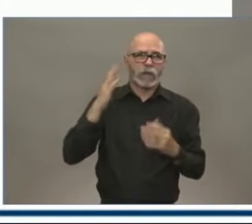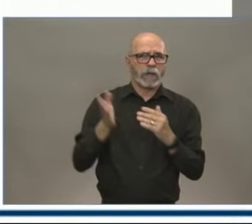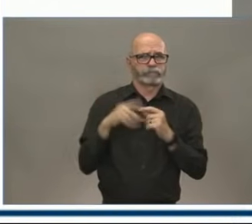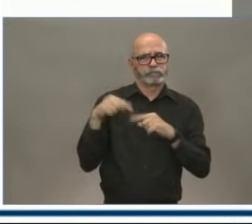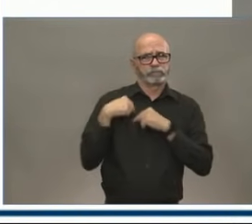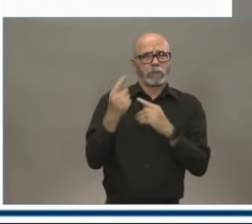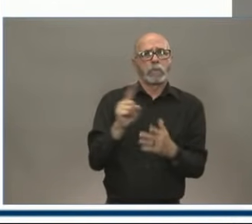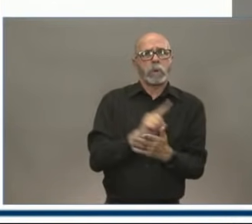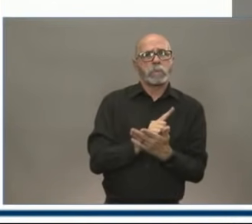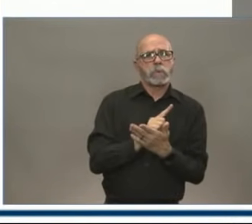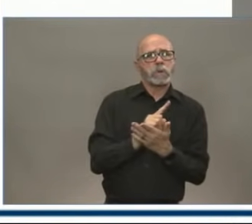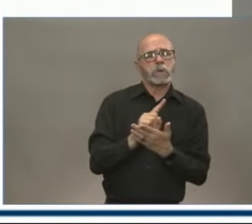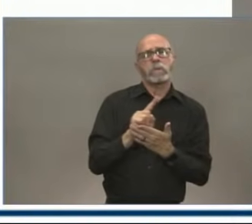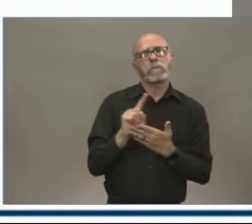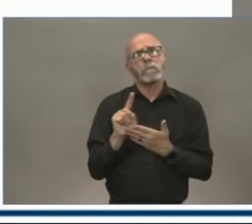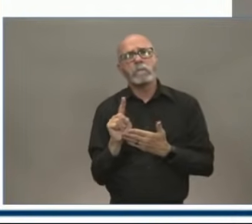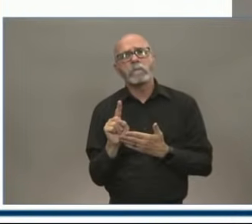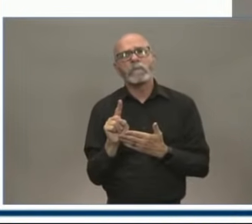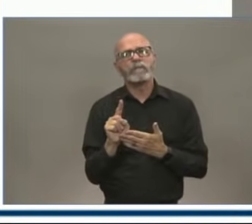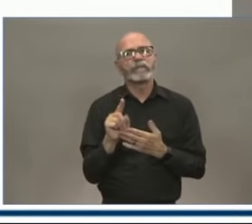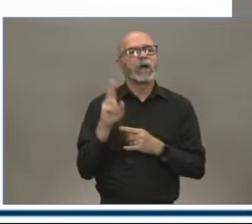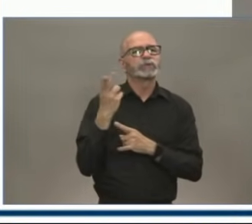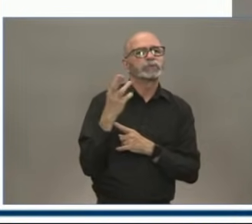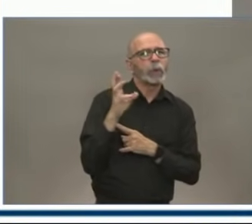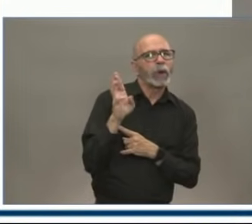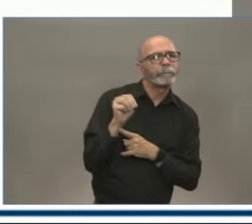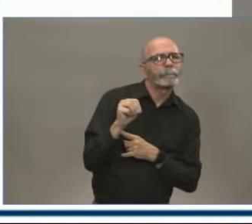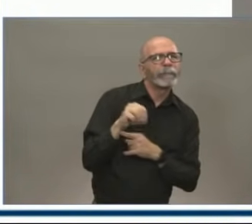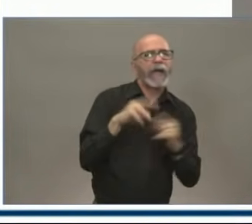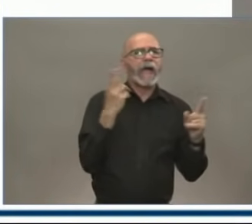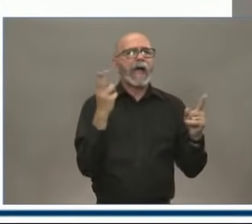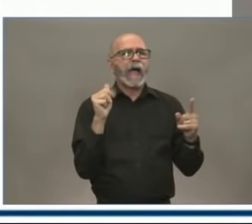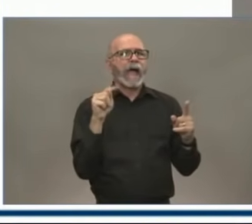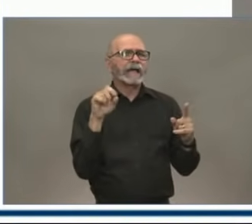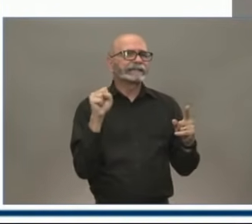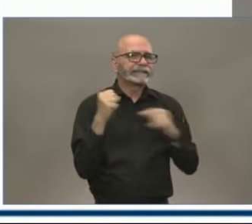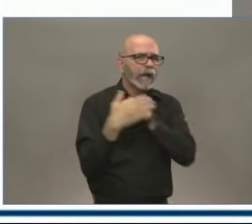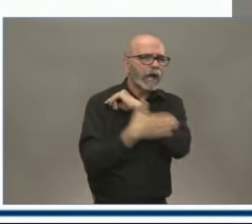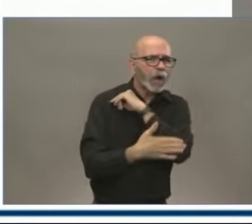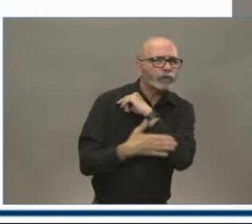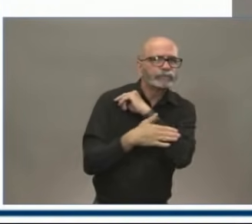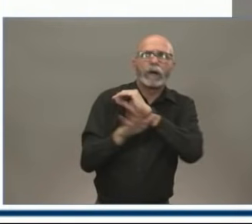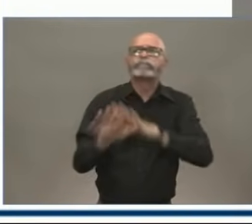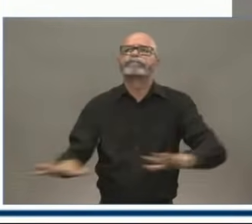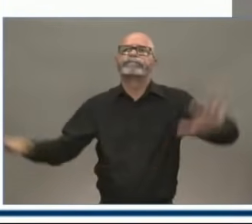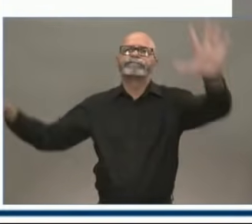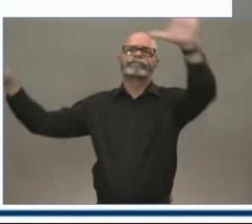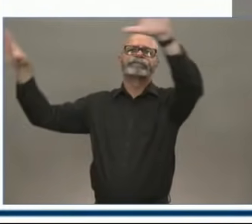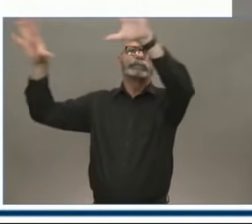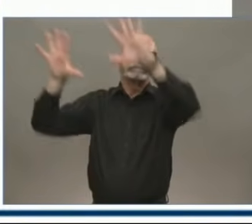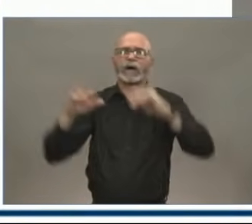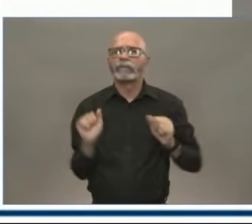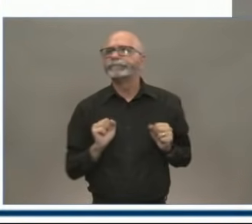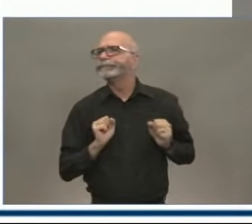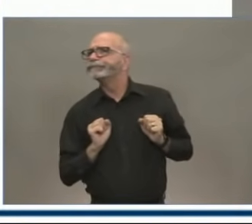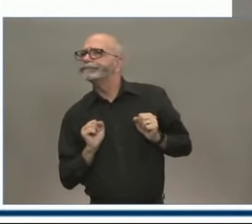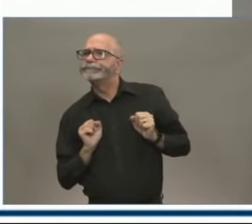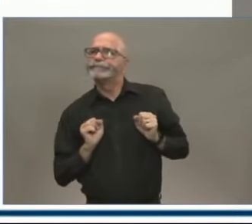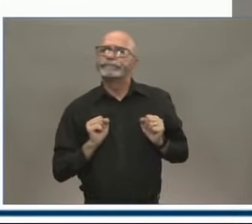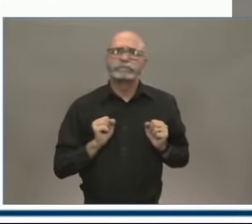County. And as I said, it's too early to be sure what kind of impact this is having. I'm encouraged by what we're seeing to